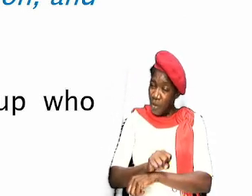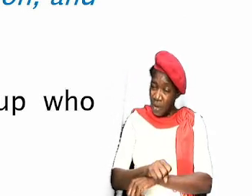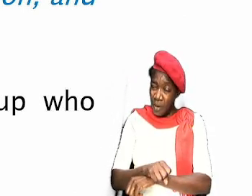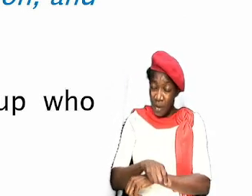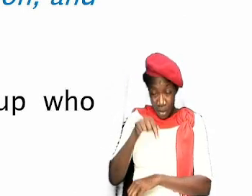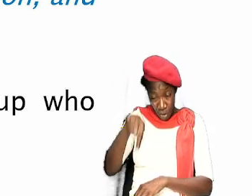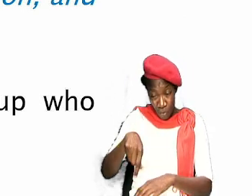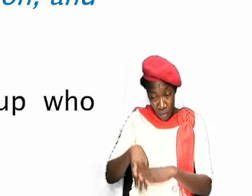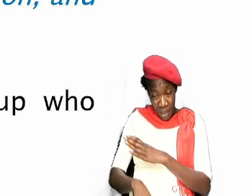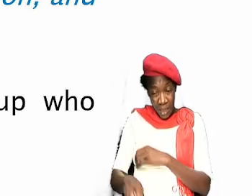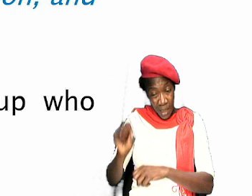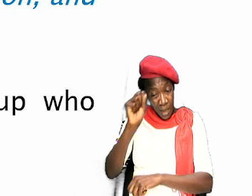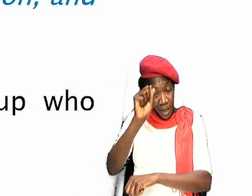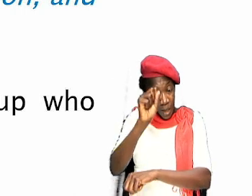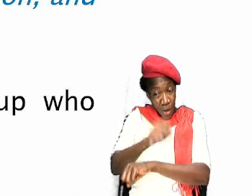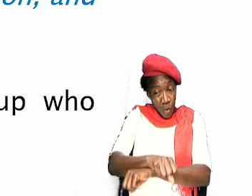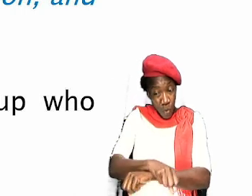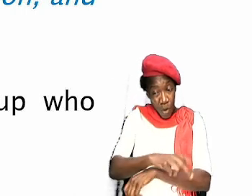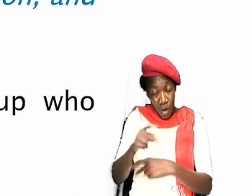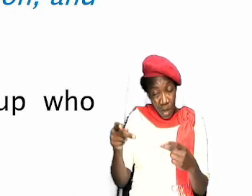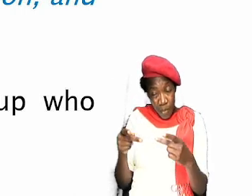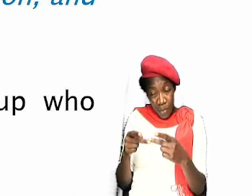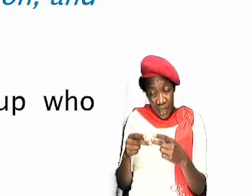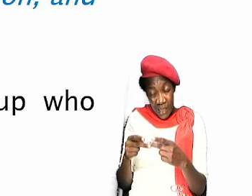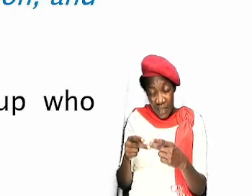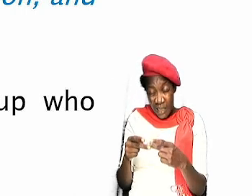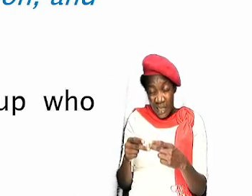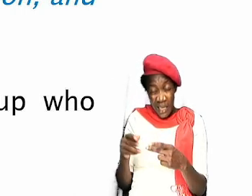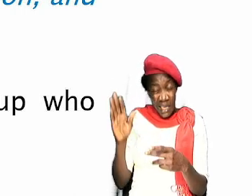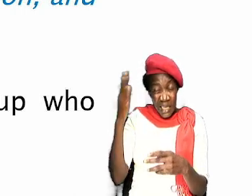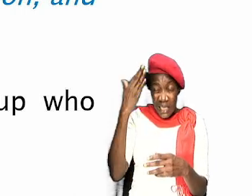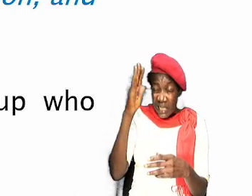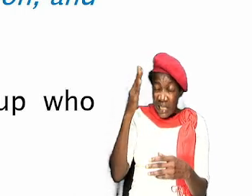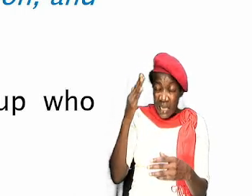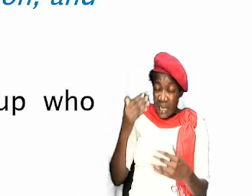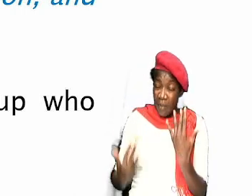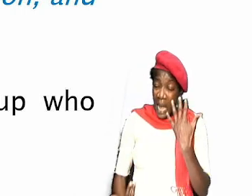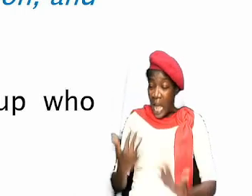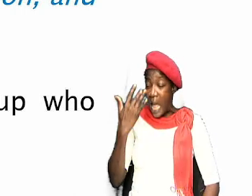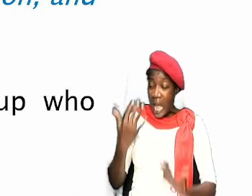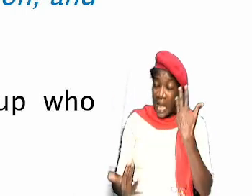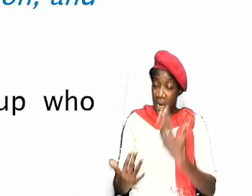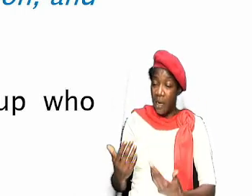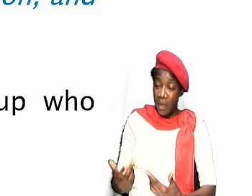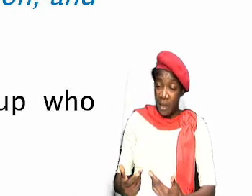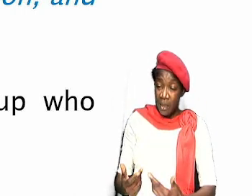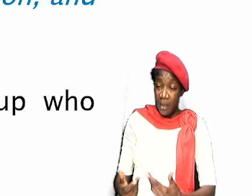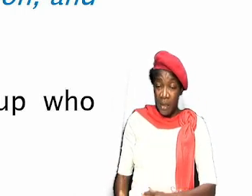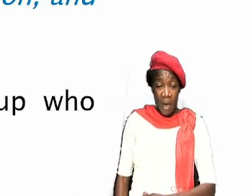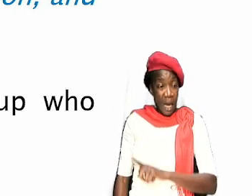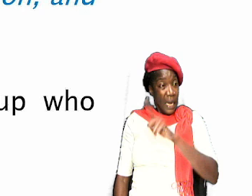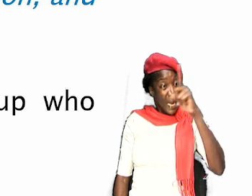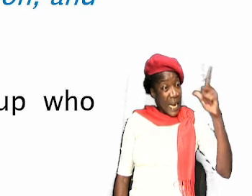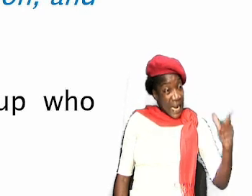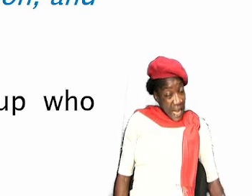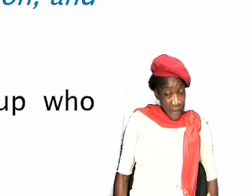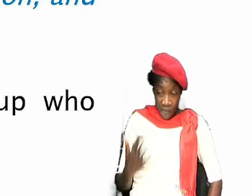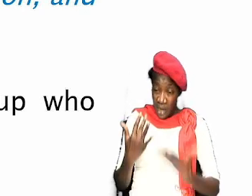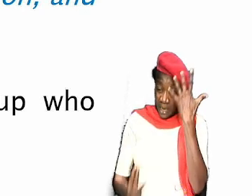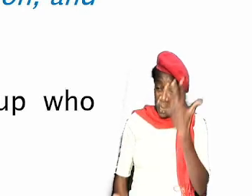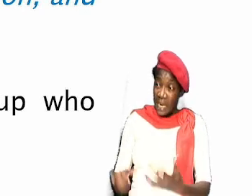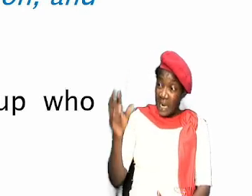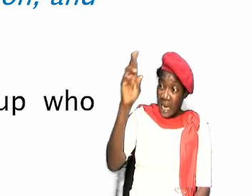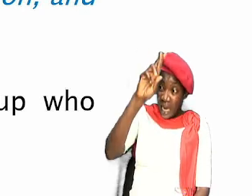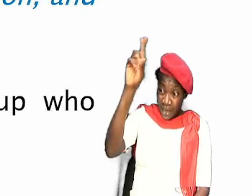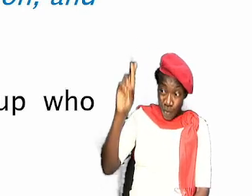in the workplace and it seems like hell is on the left and hell is on the right, right? And God put you in a place and you wonder,